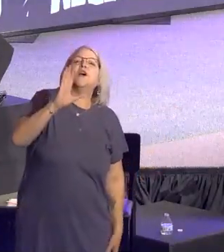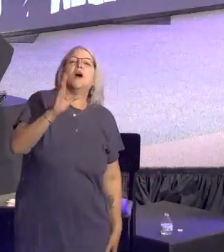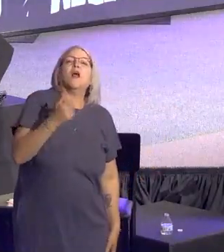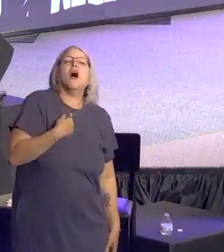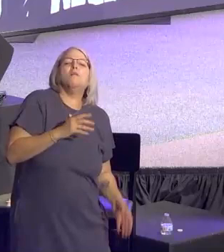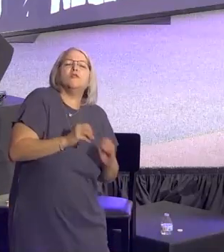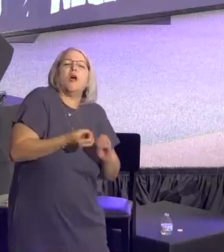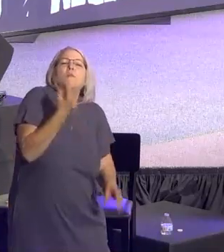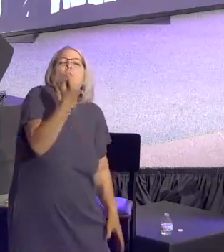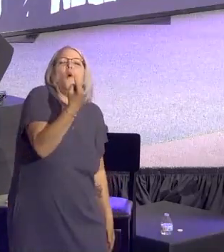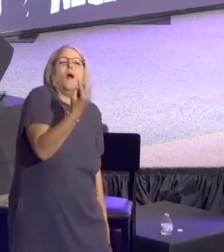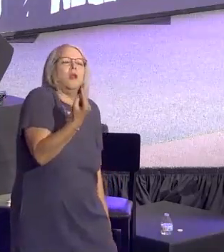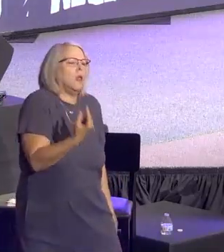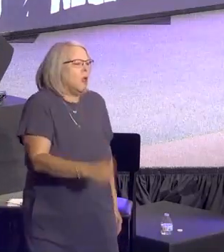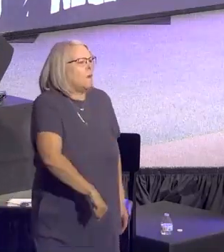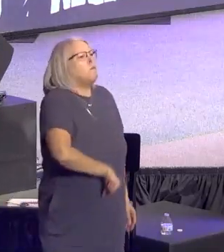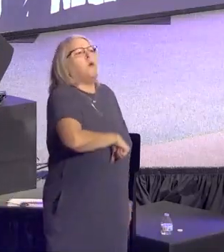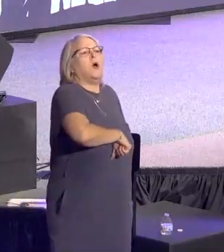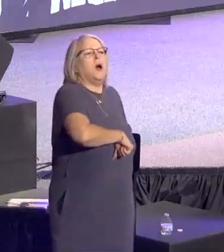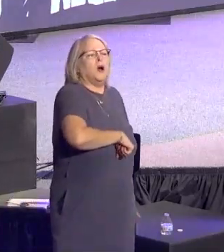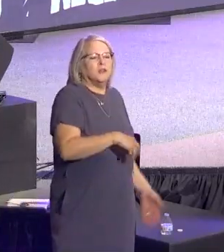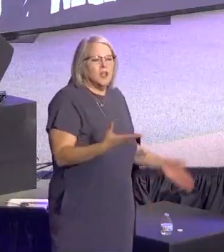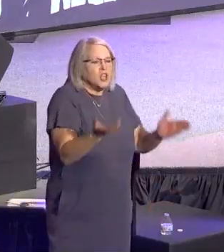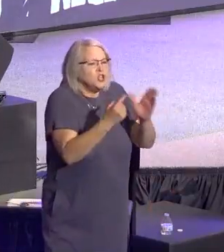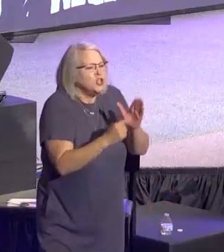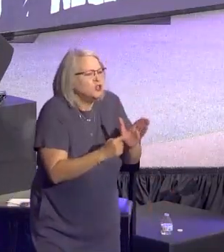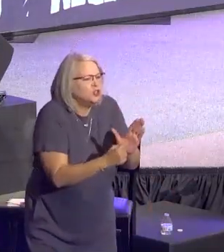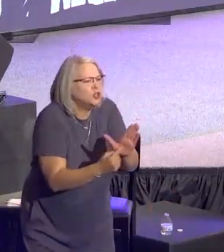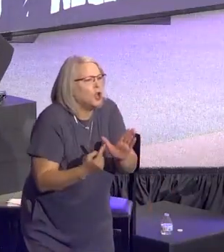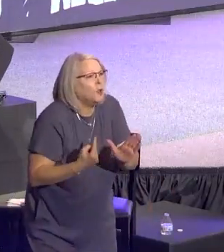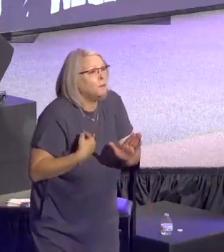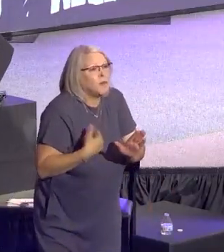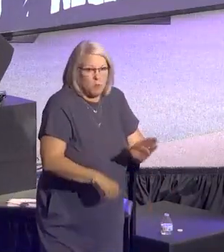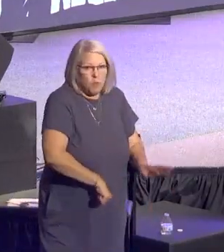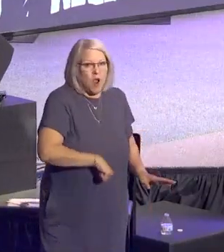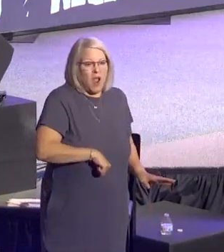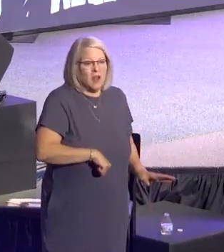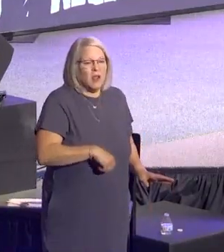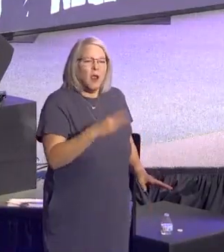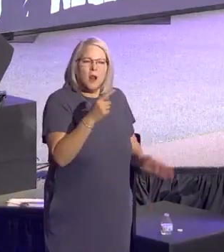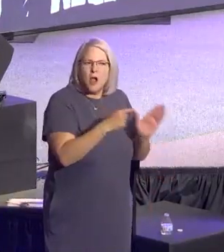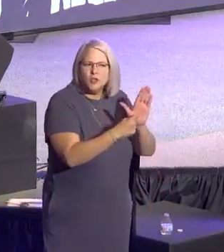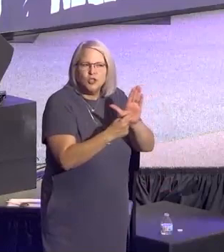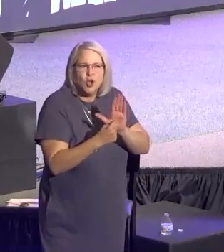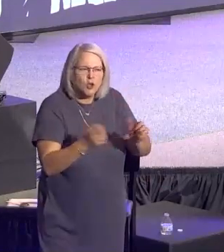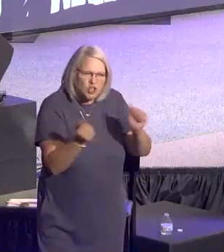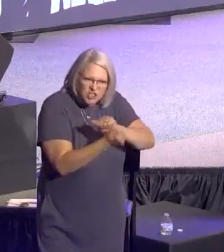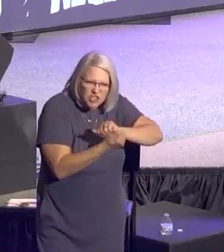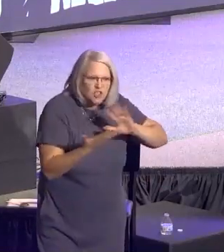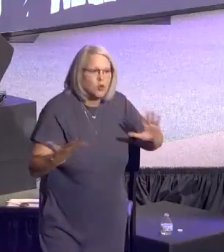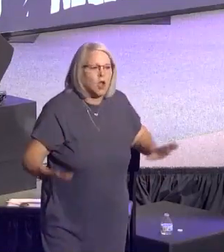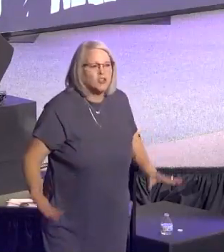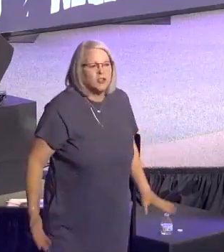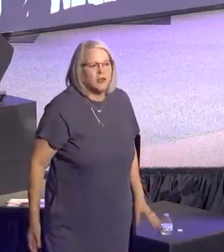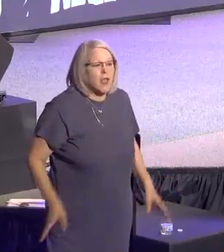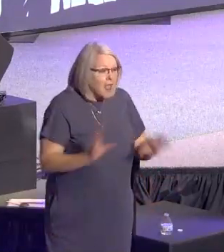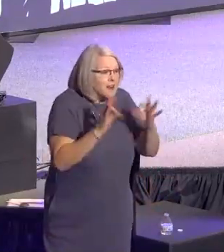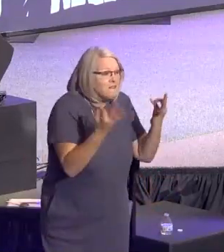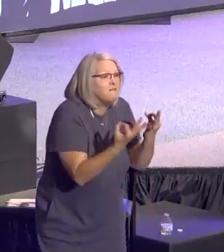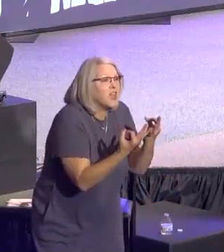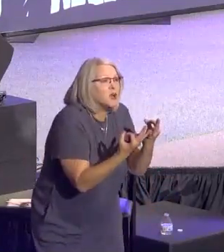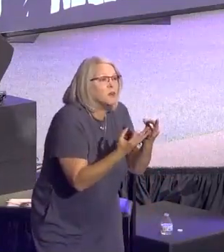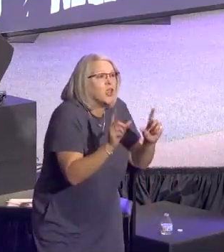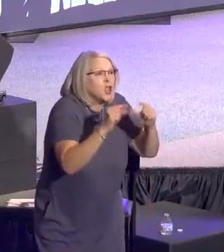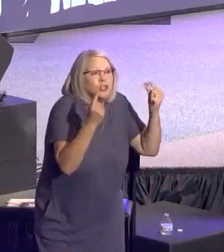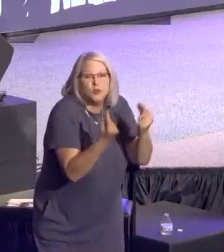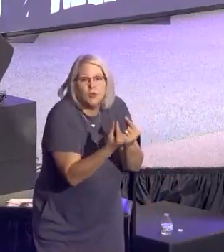one. That's pride. You show me pride, I'll show you destruction. In a family, in a group of people, in the life of